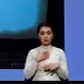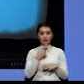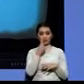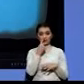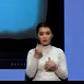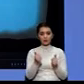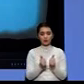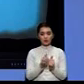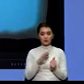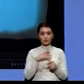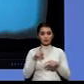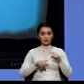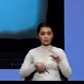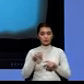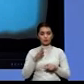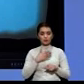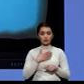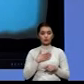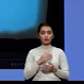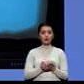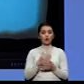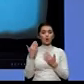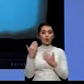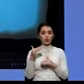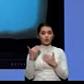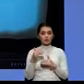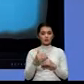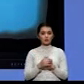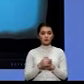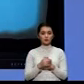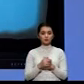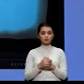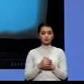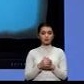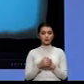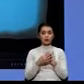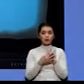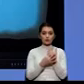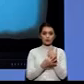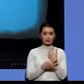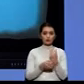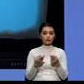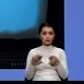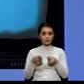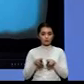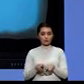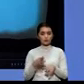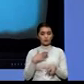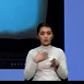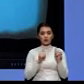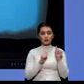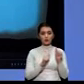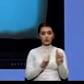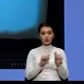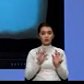yaqinlarimdir. Demak, xalqimni, yurtimni, Xorazmni so'nggi qatri qonim qolguncha